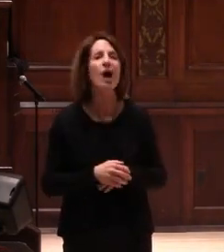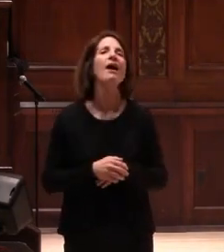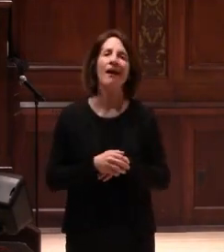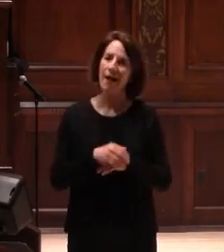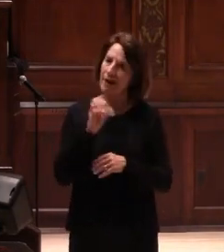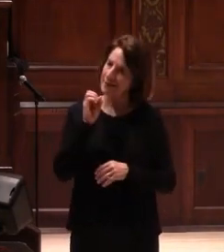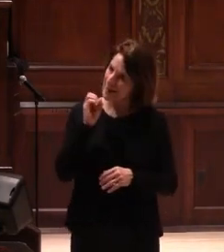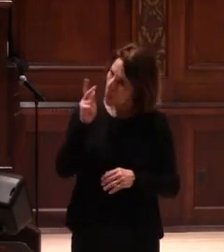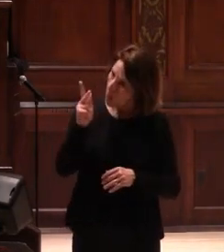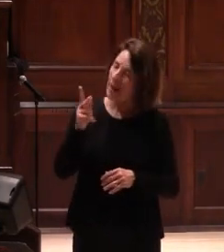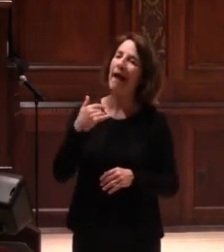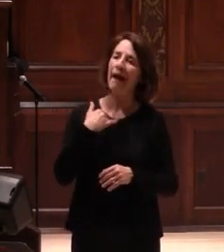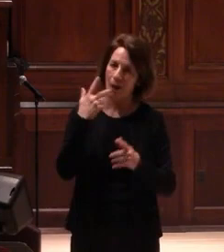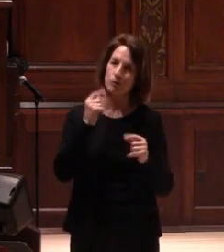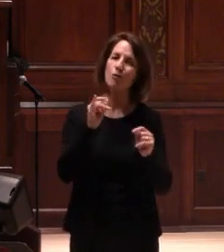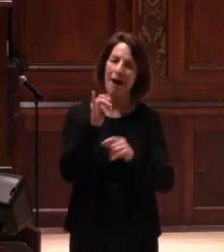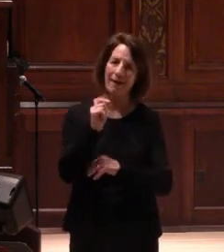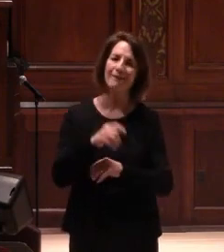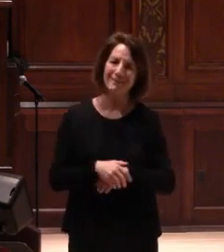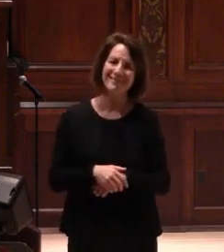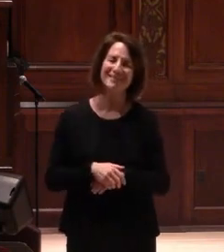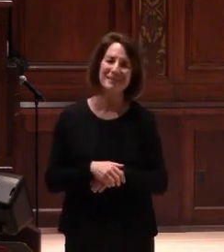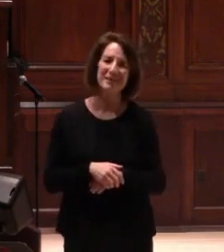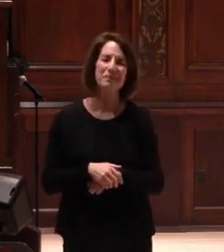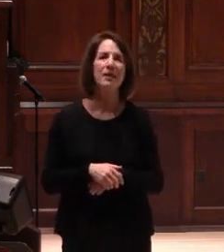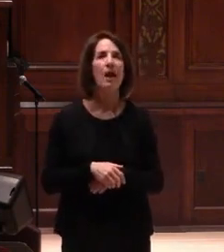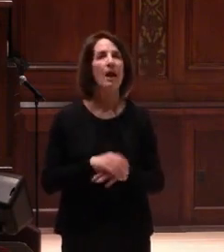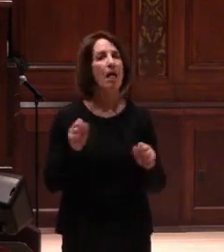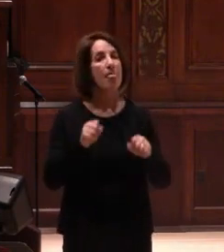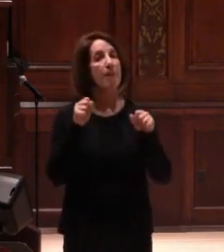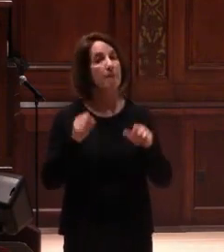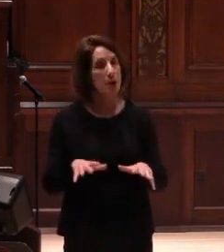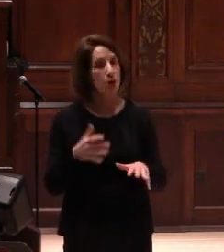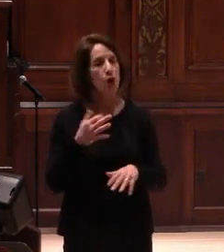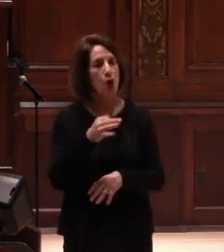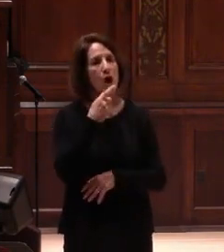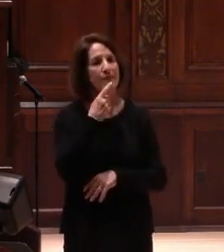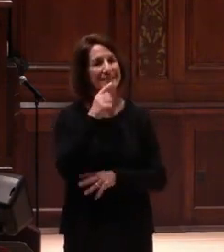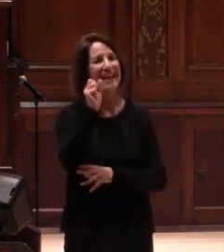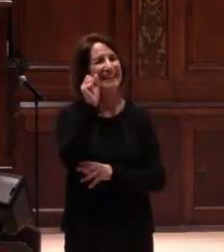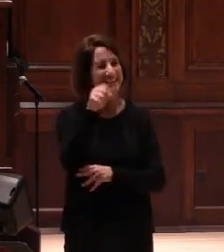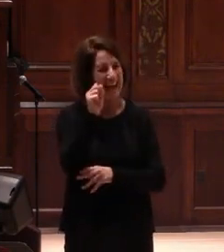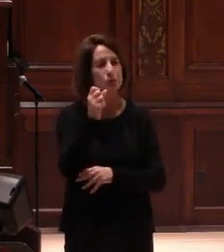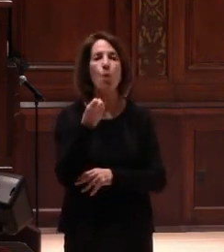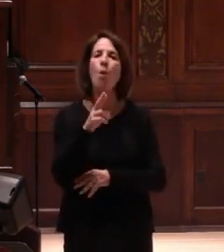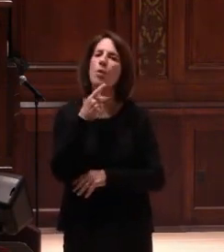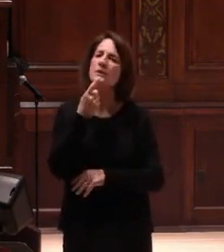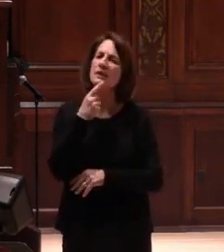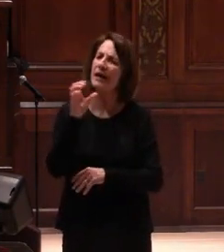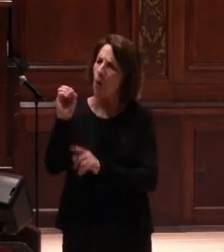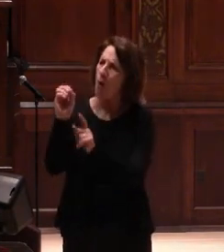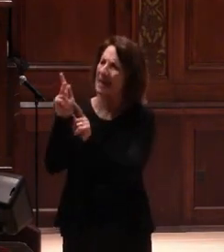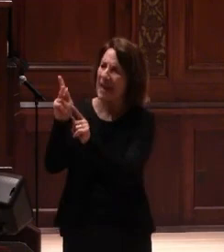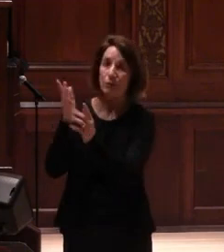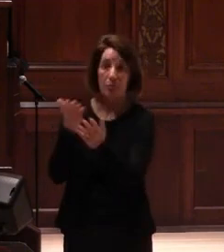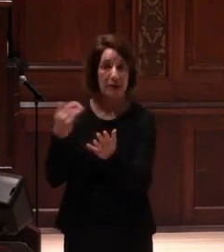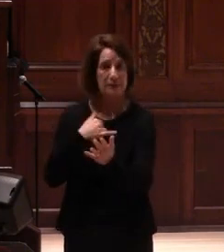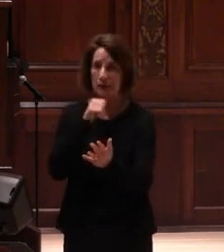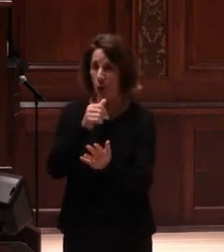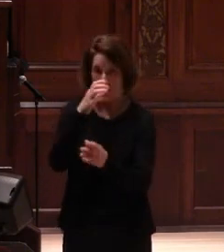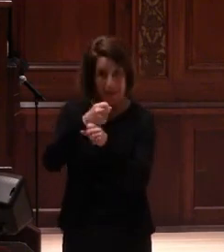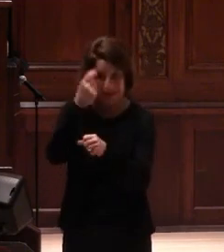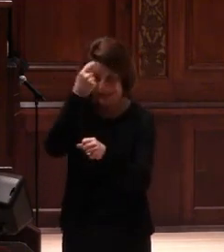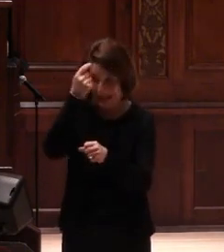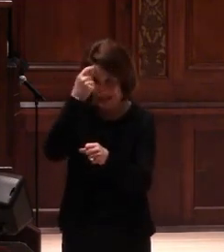okay, I'll try it. The miracle of saying yes, of saying okay to things that didn't make sense, of